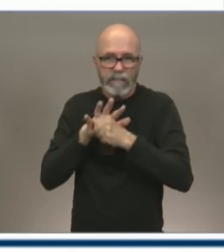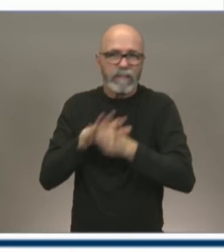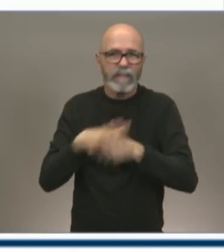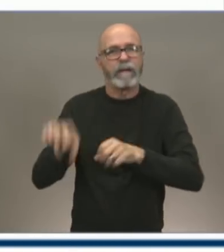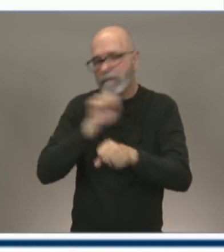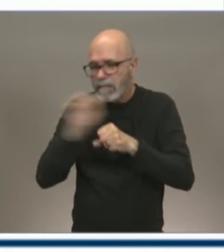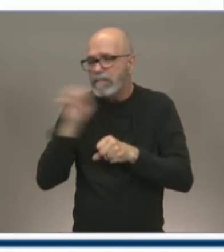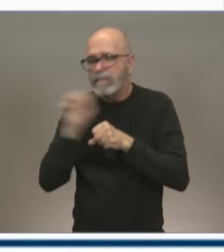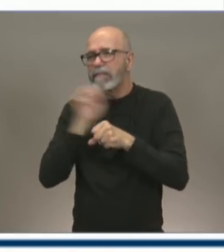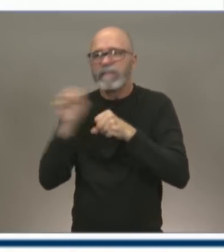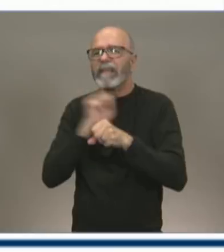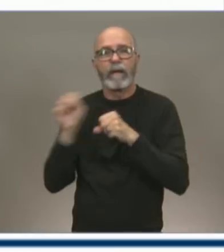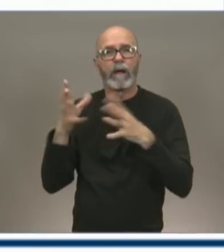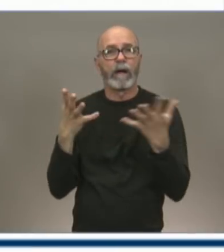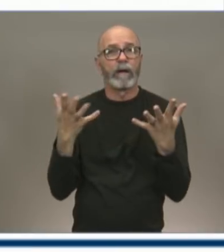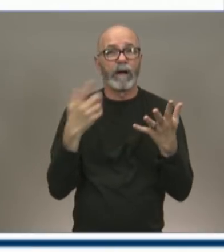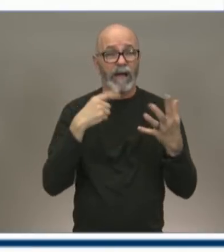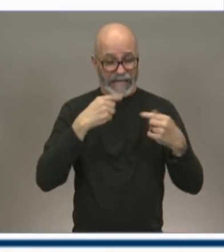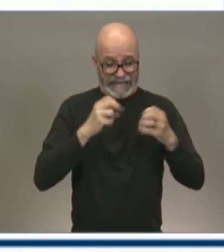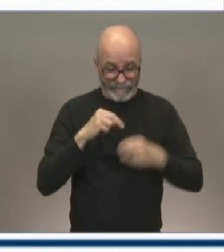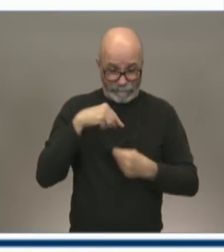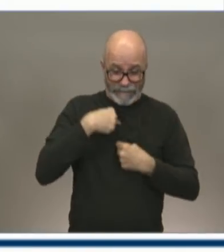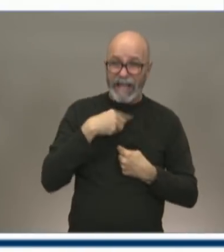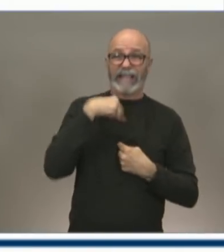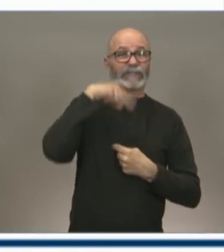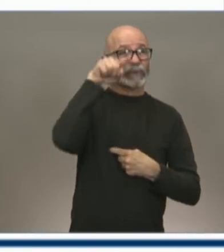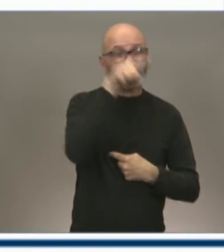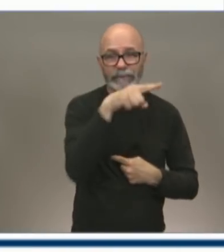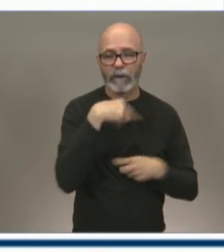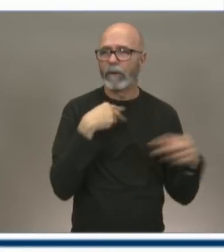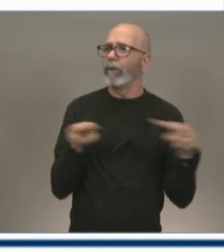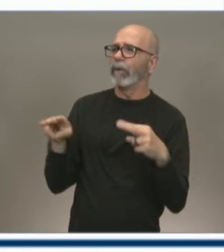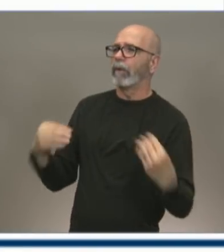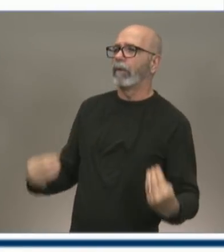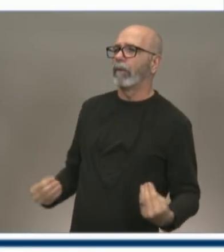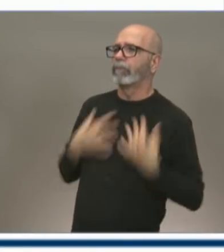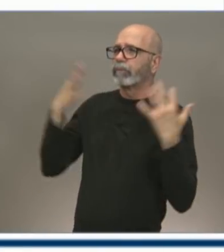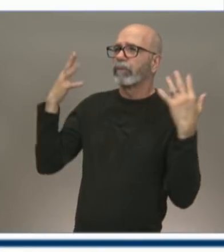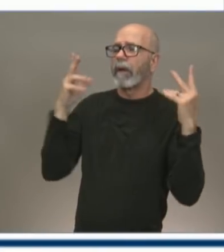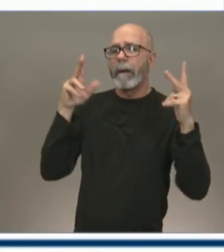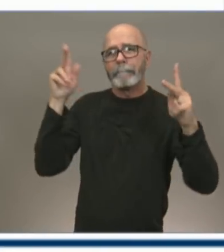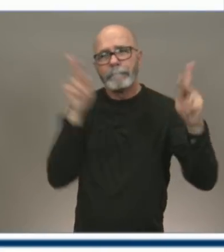Dr. Strang and I and others to continue to make sure that we are vigilant